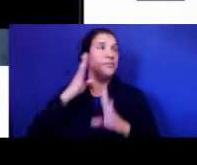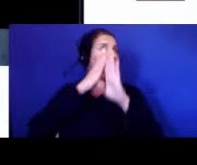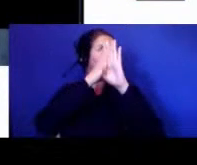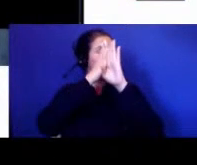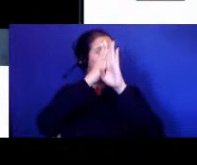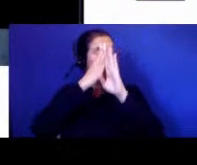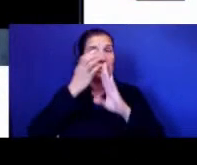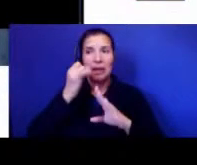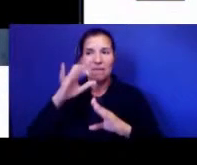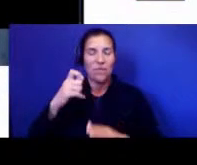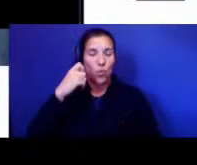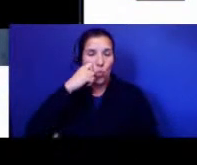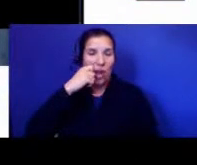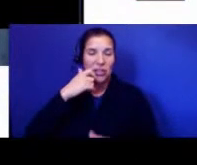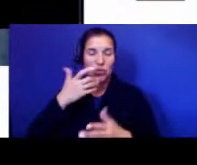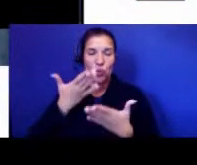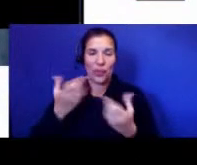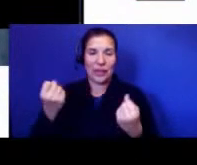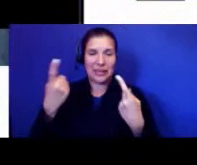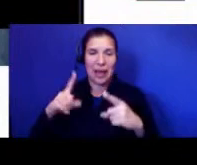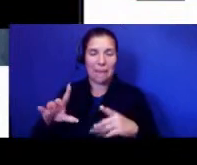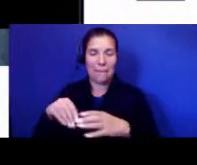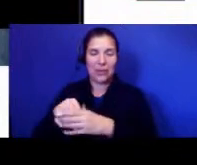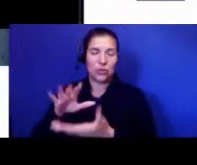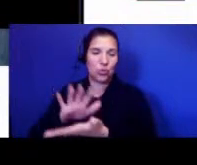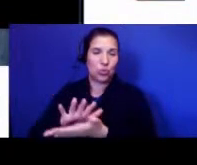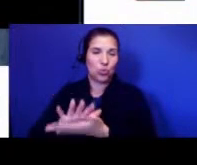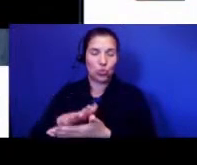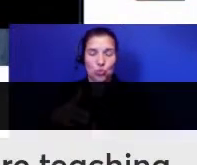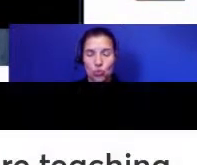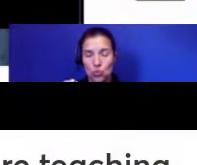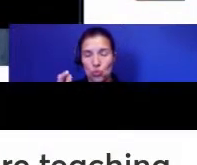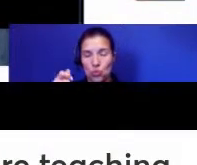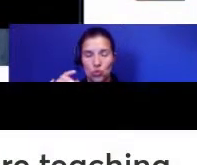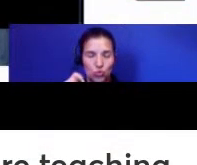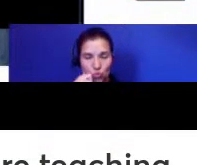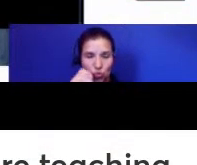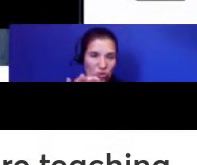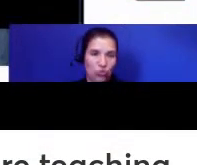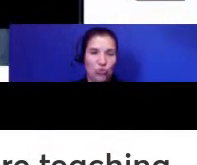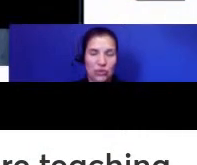racial progress in schools, like after Brown v. Board of Education.